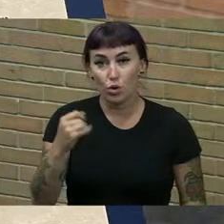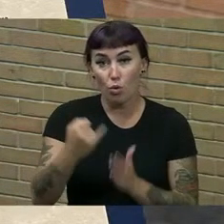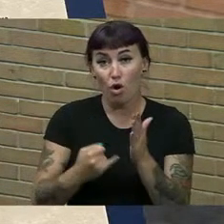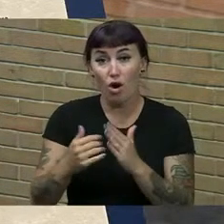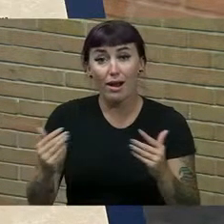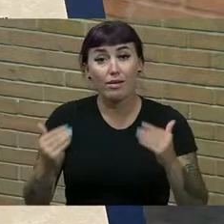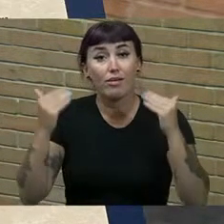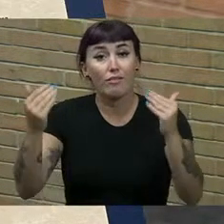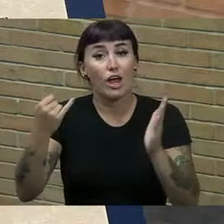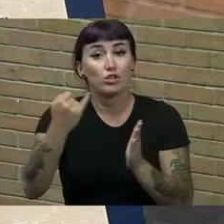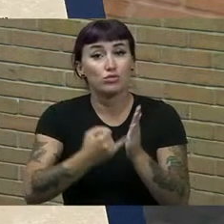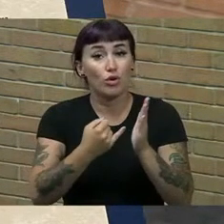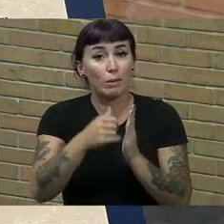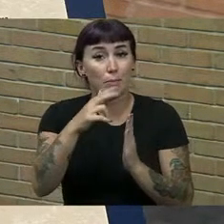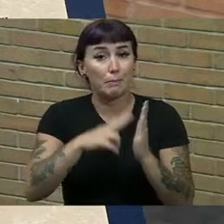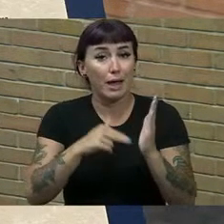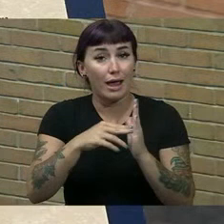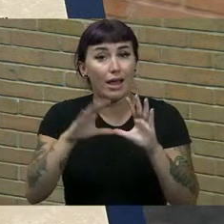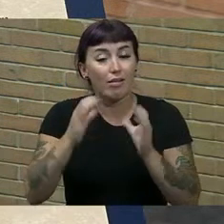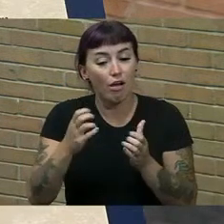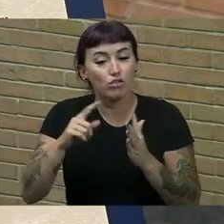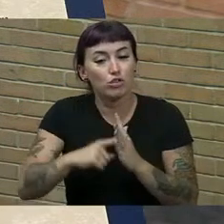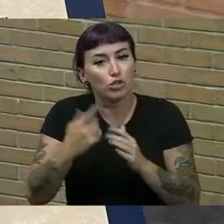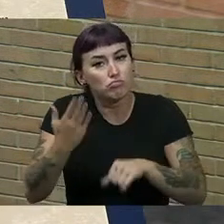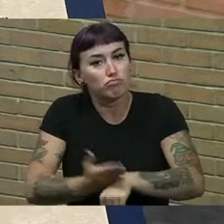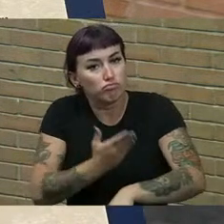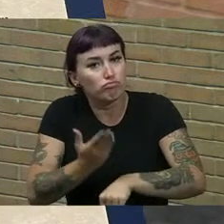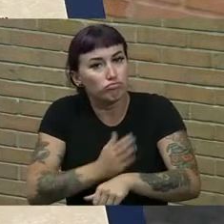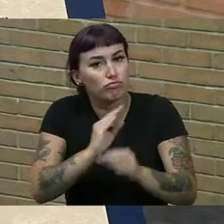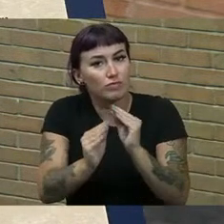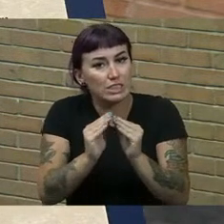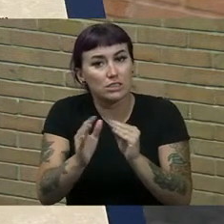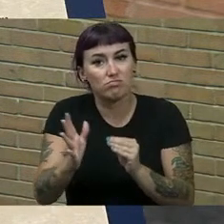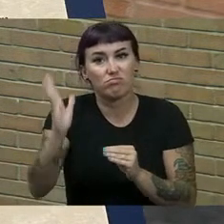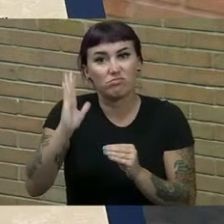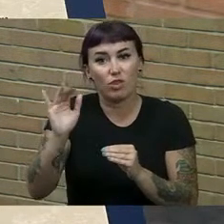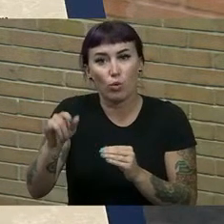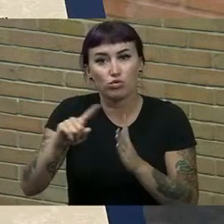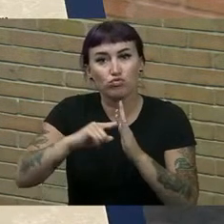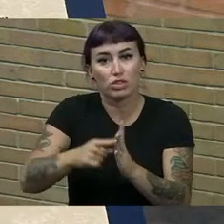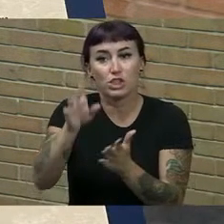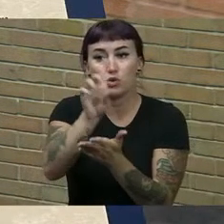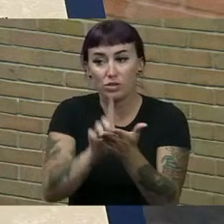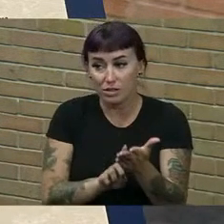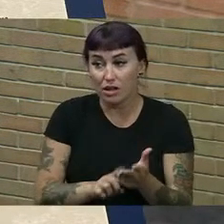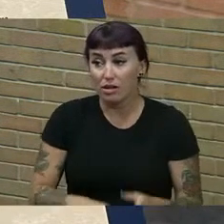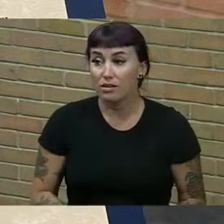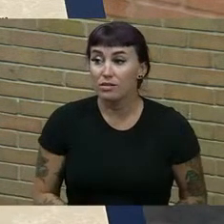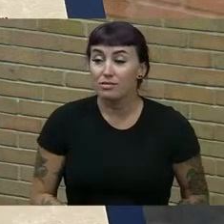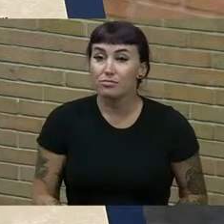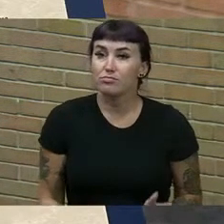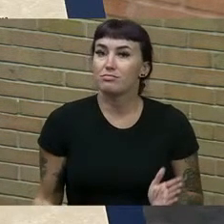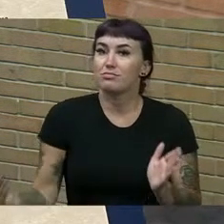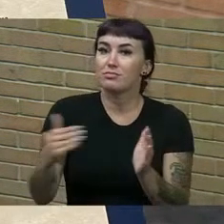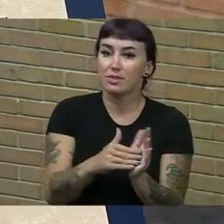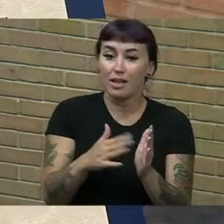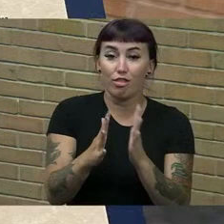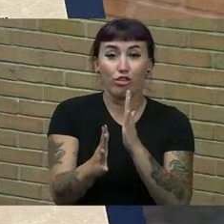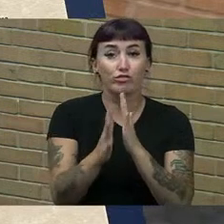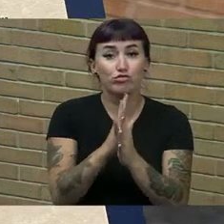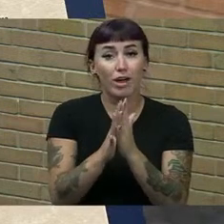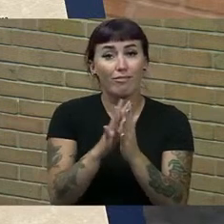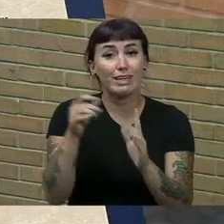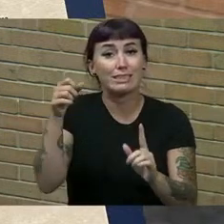Painting classes start to refurbish the original designs. And whereas, once again, the traffic